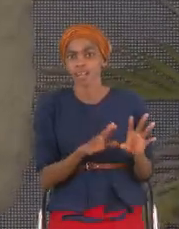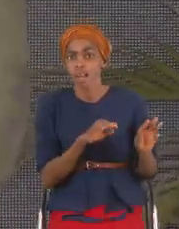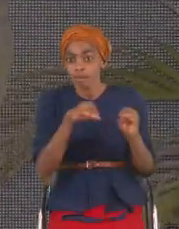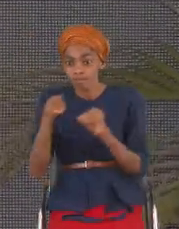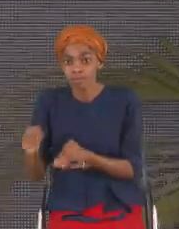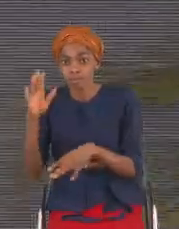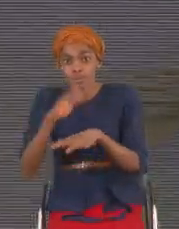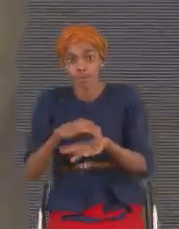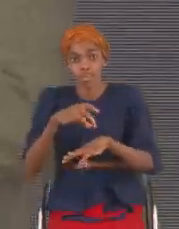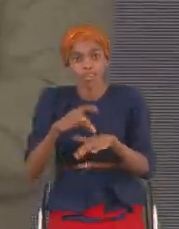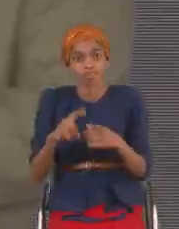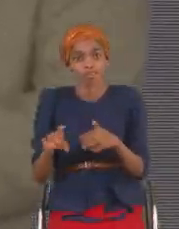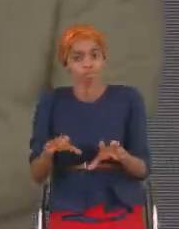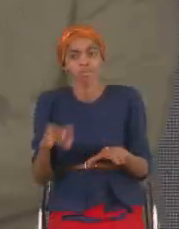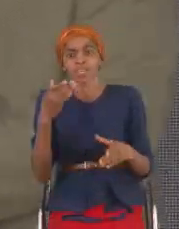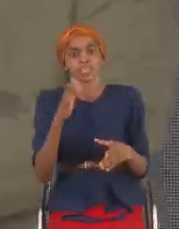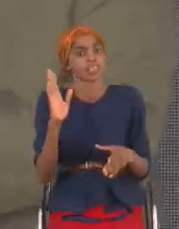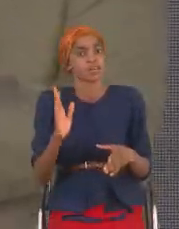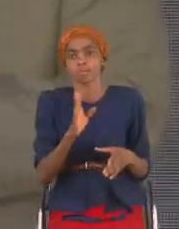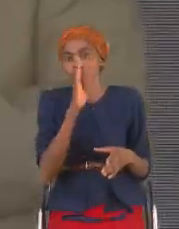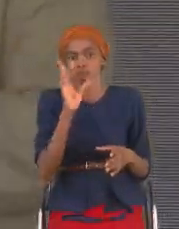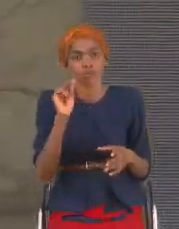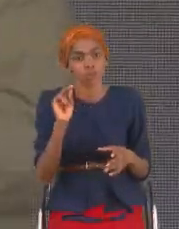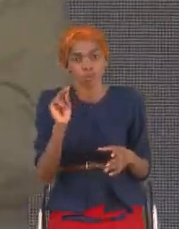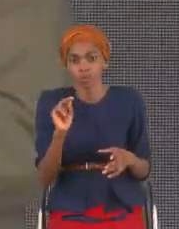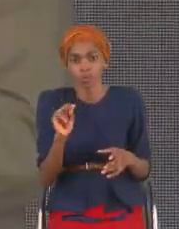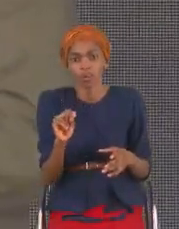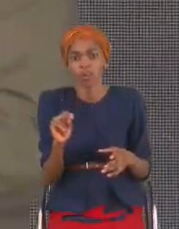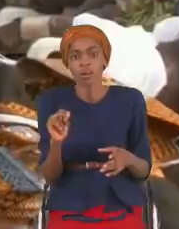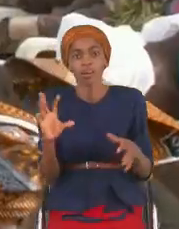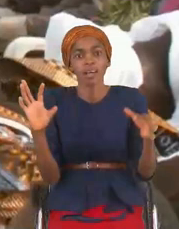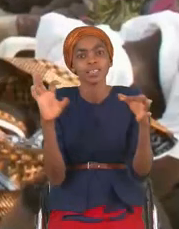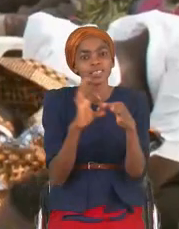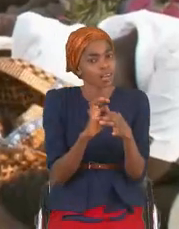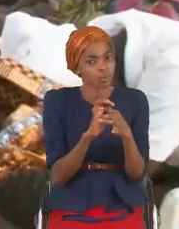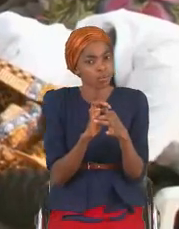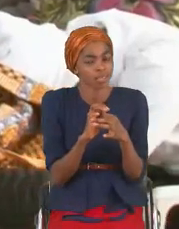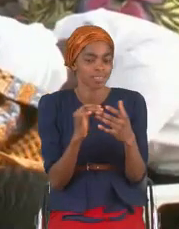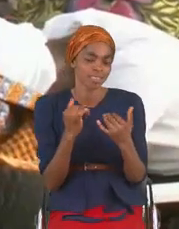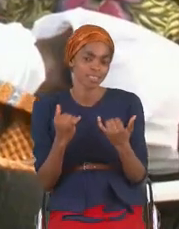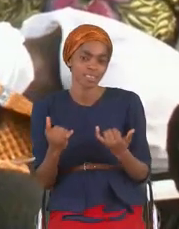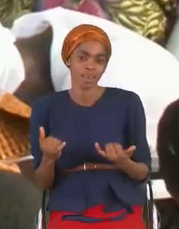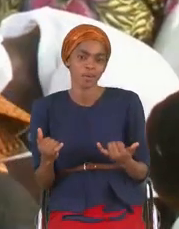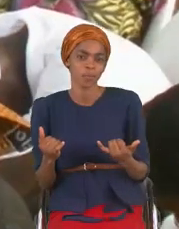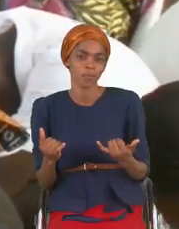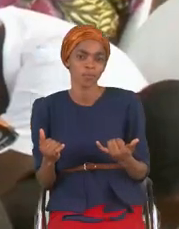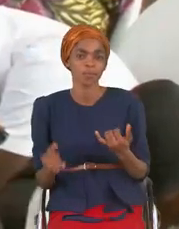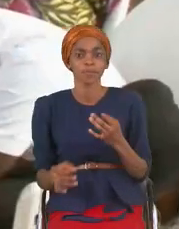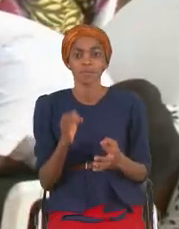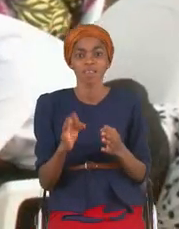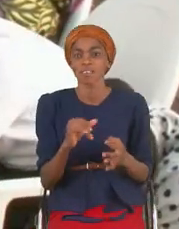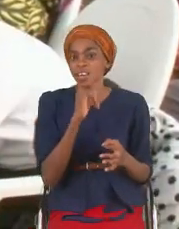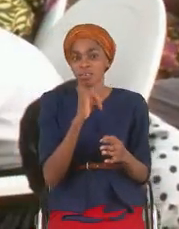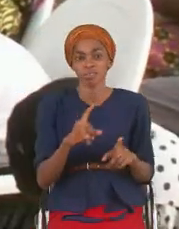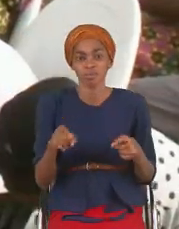do. There'll be no encumbrance and there'll be no entanglement. Now, if you're not even going to